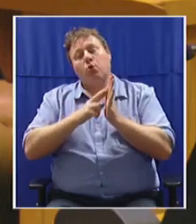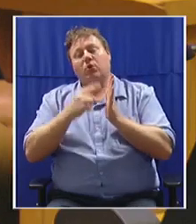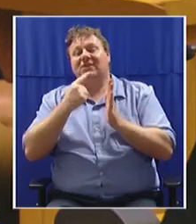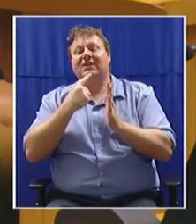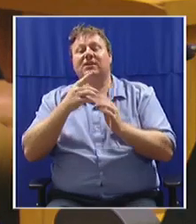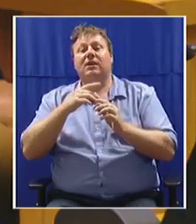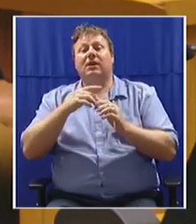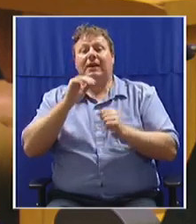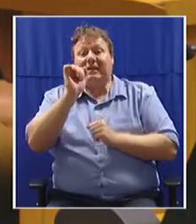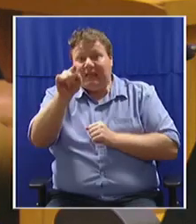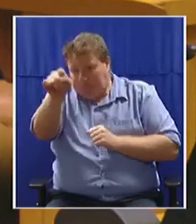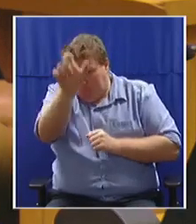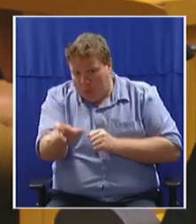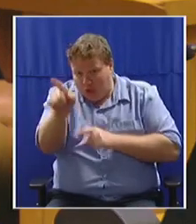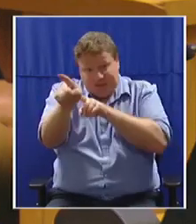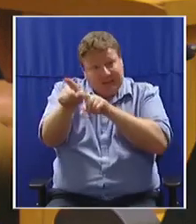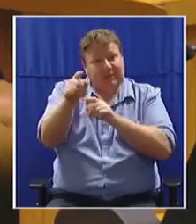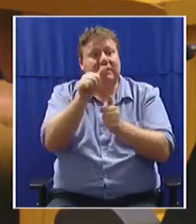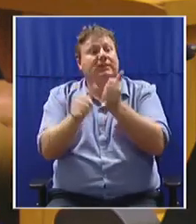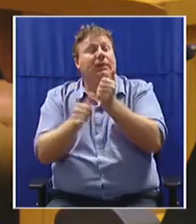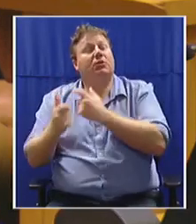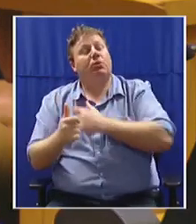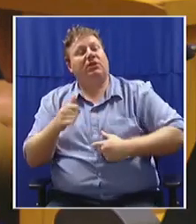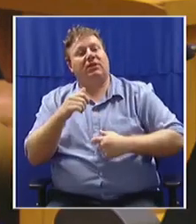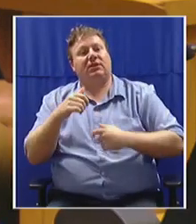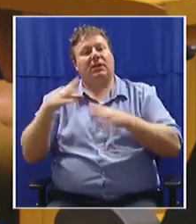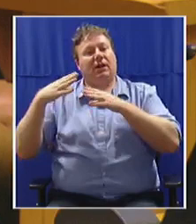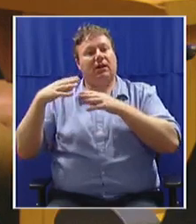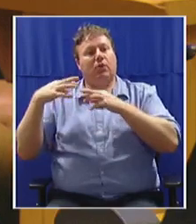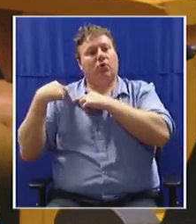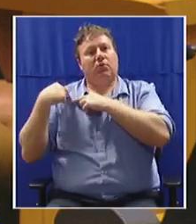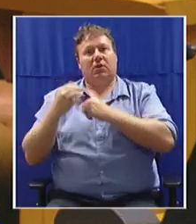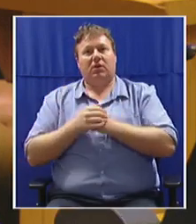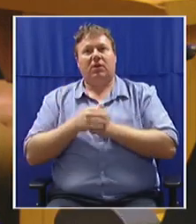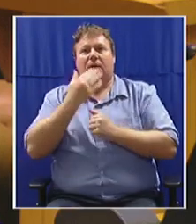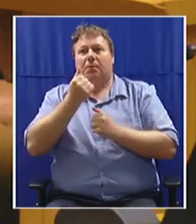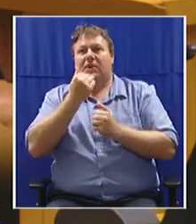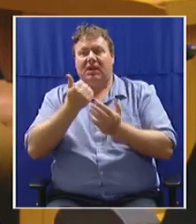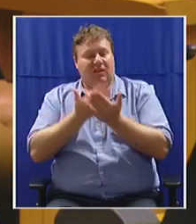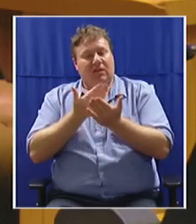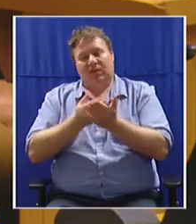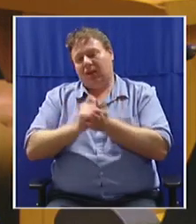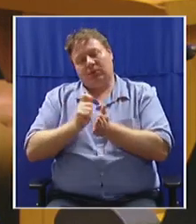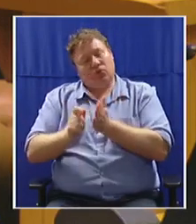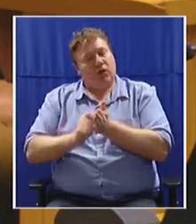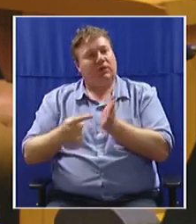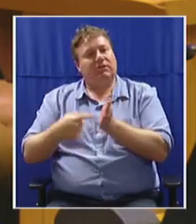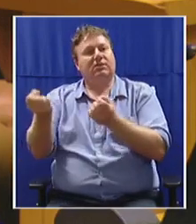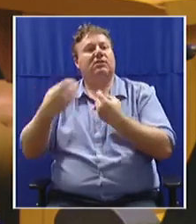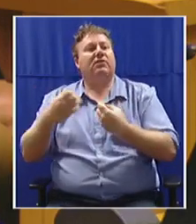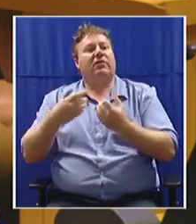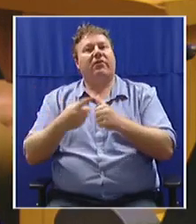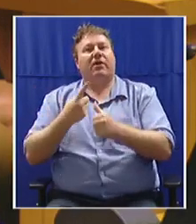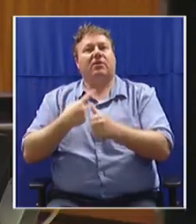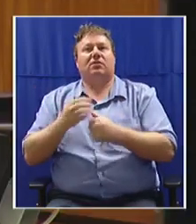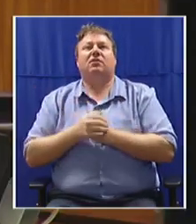determination, can you please have him put it in writing, because our supplementary question was not answered? Thank you very